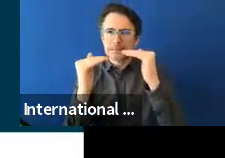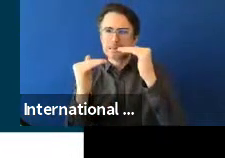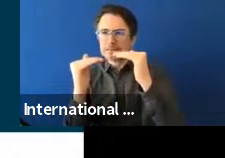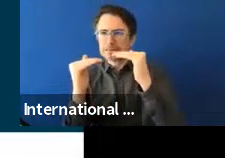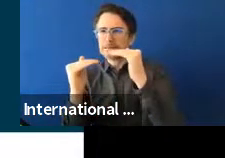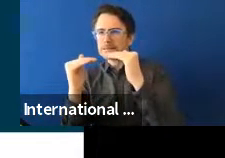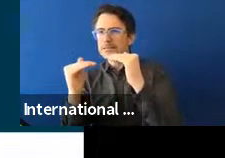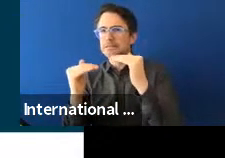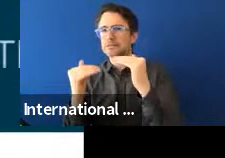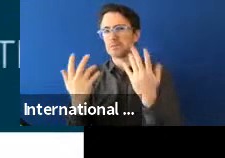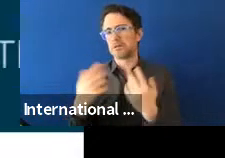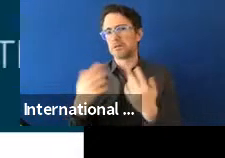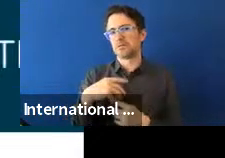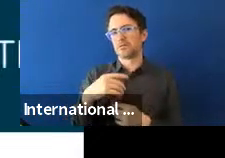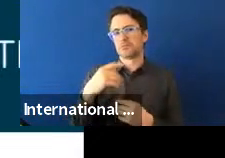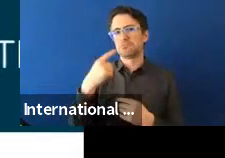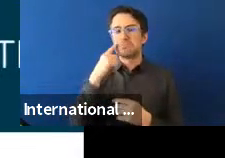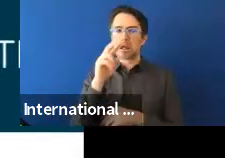slide,